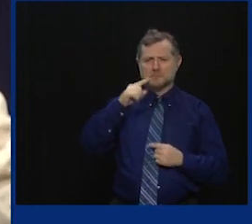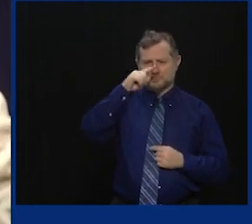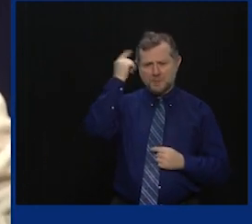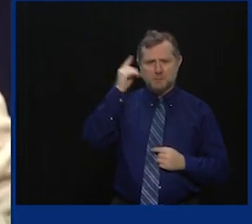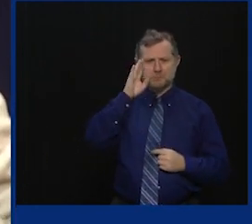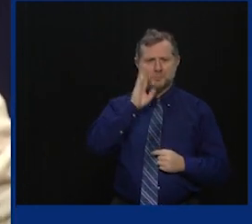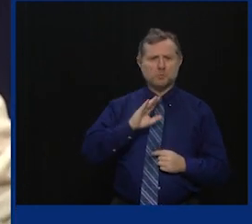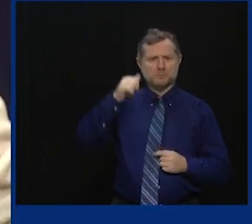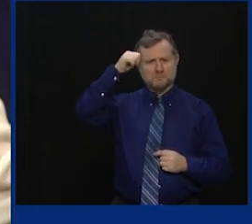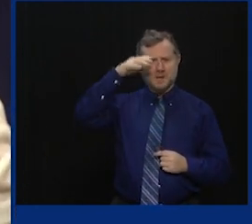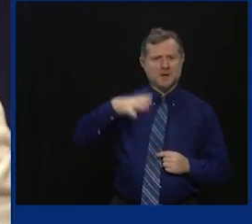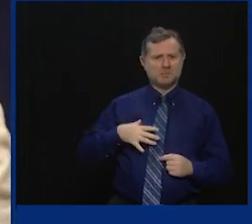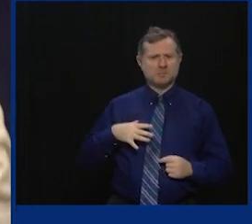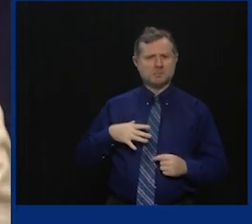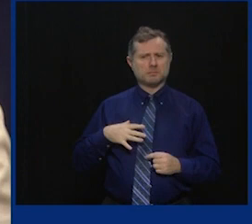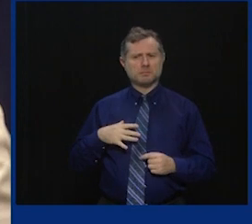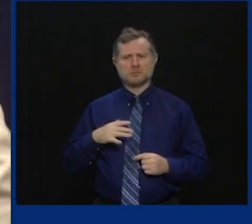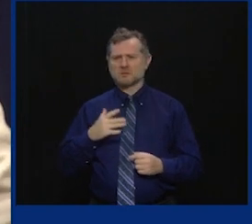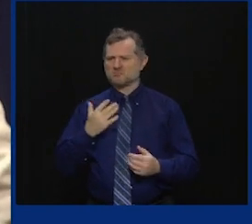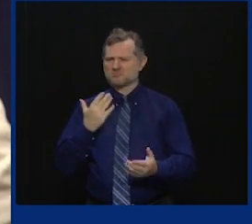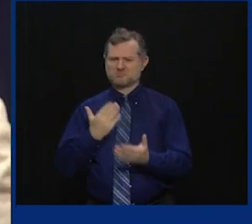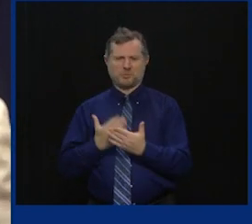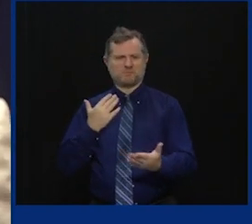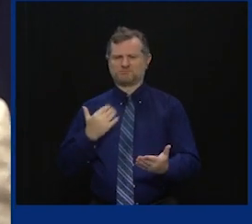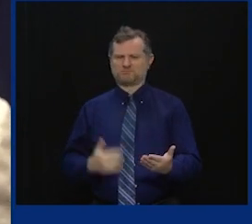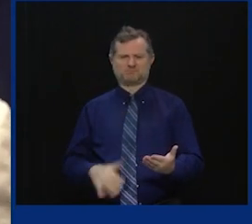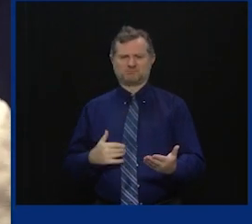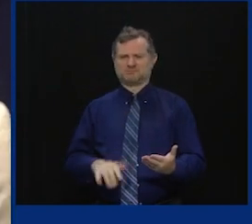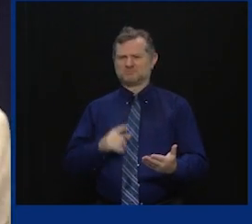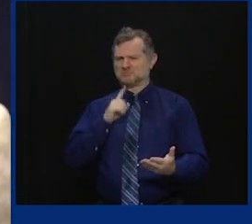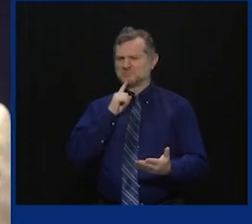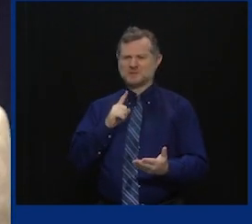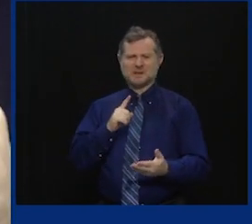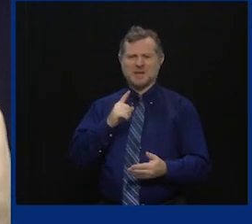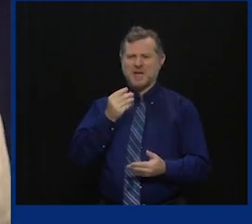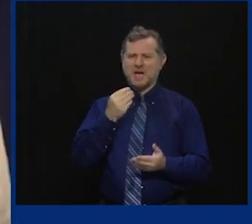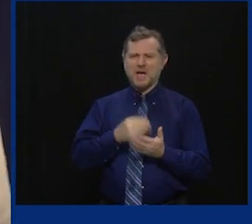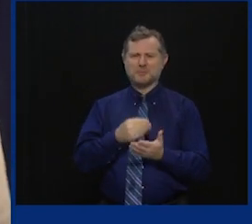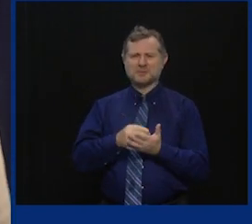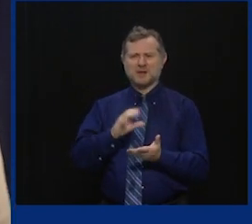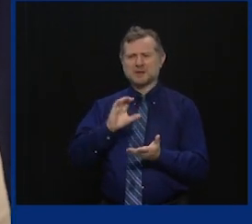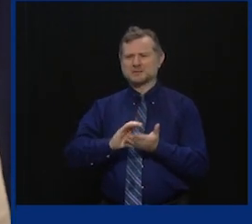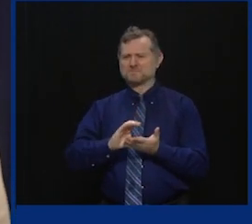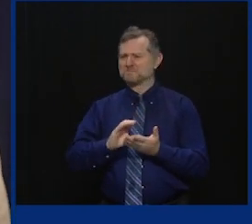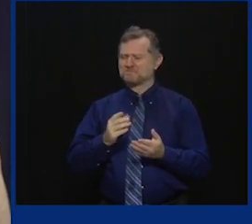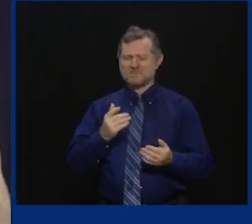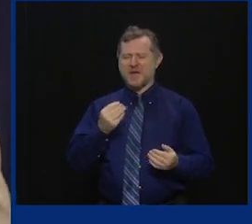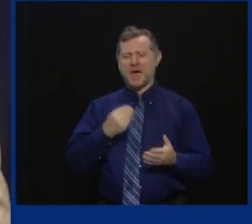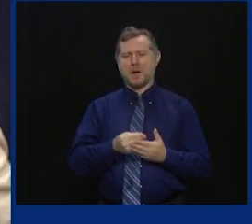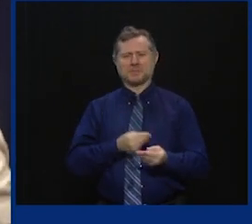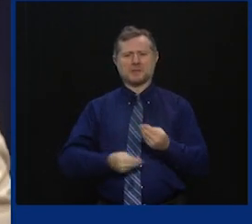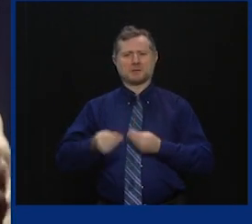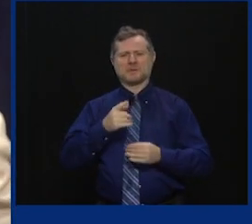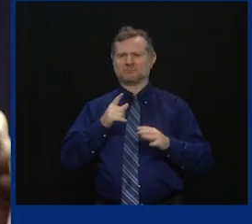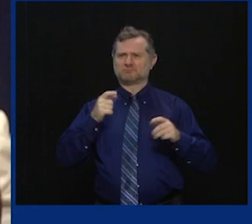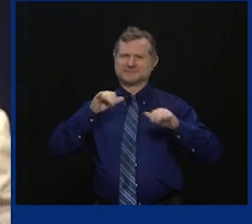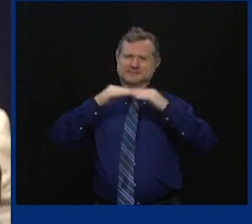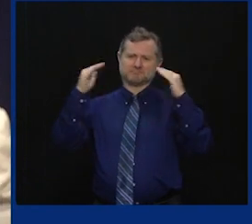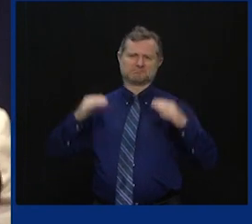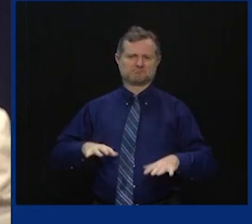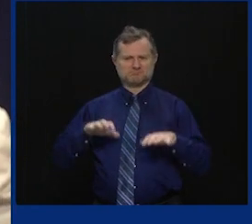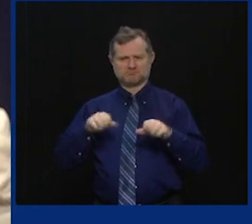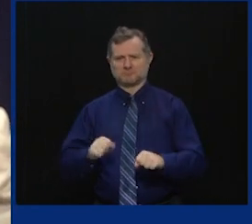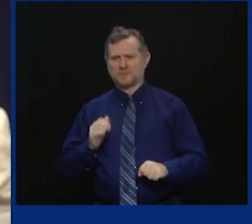the insidious hold that capitalism and racism have on our criminal justice system. This creates a perverse incentive